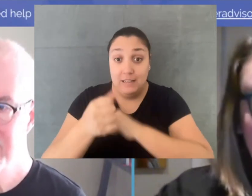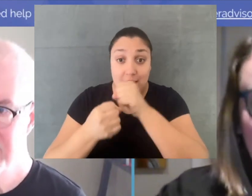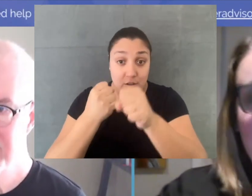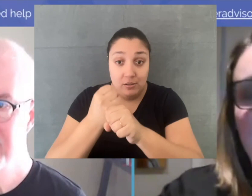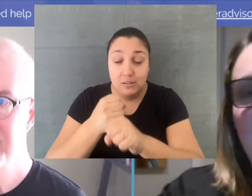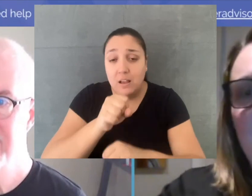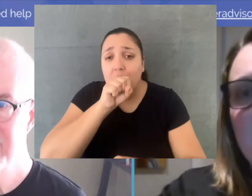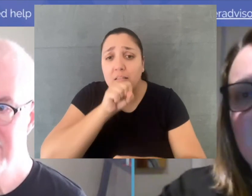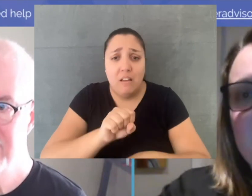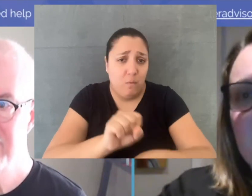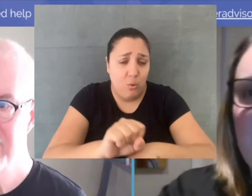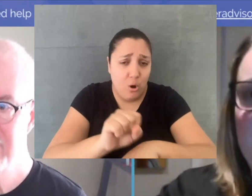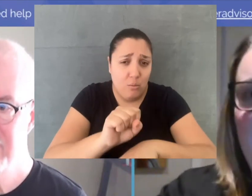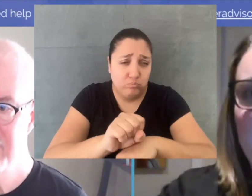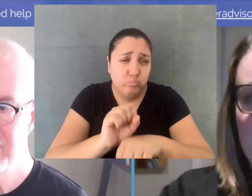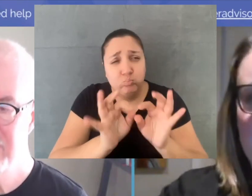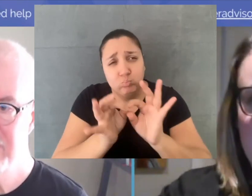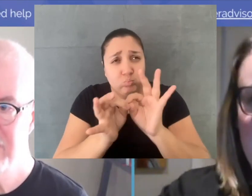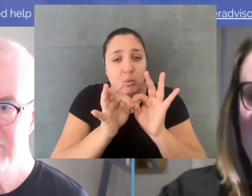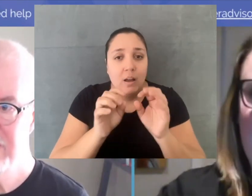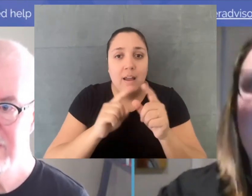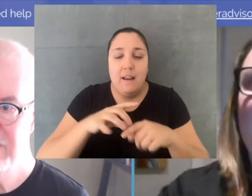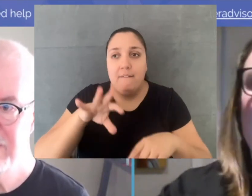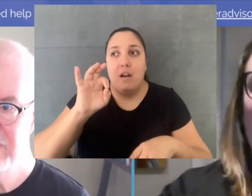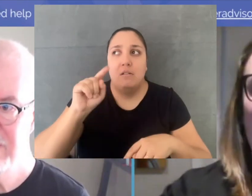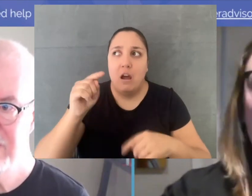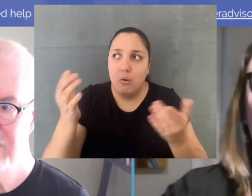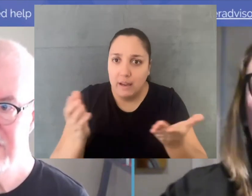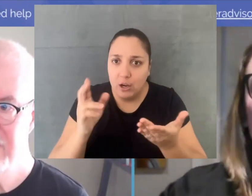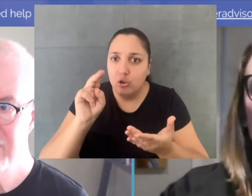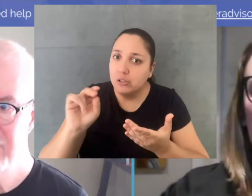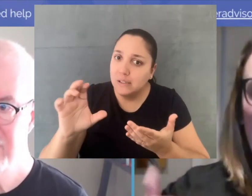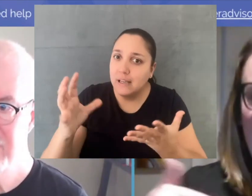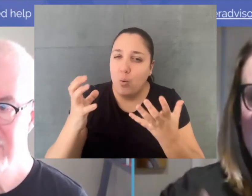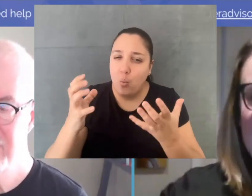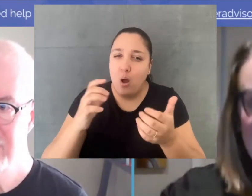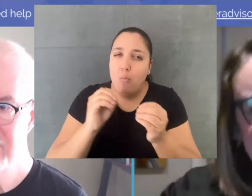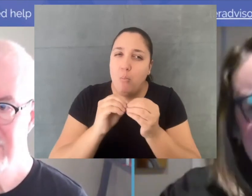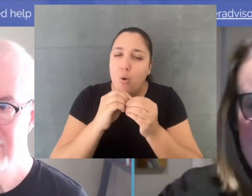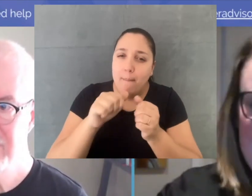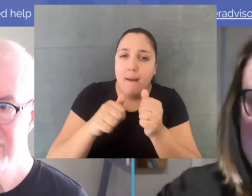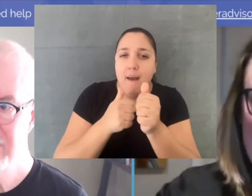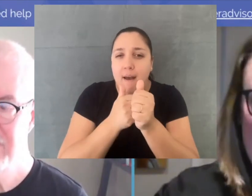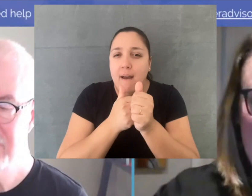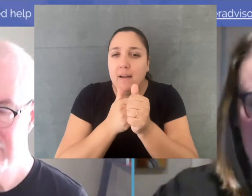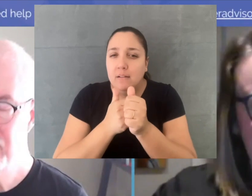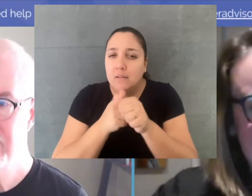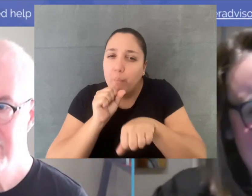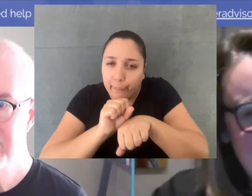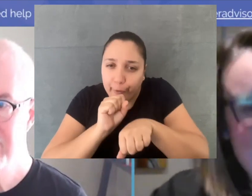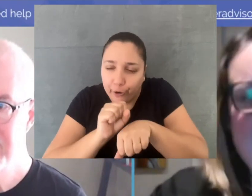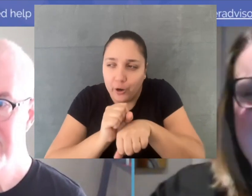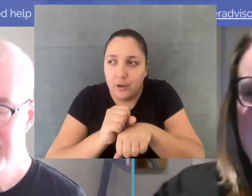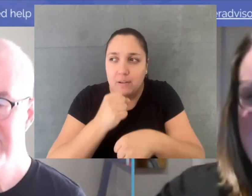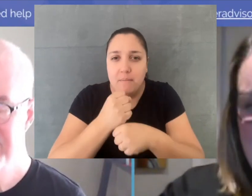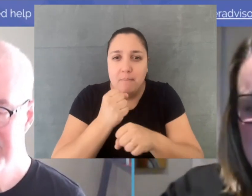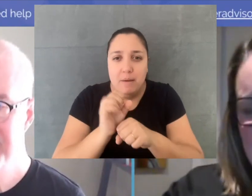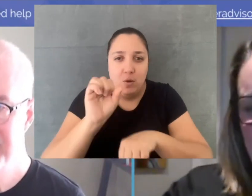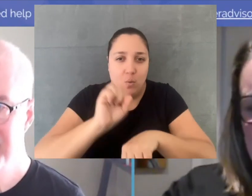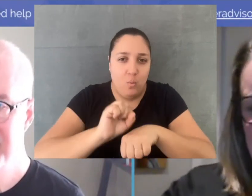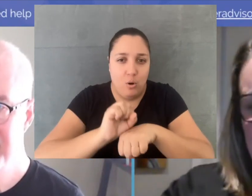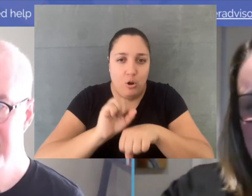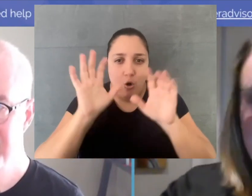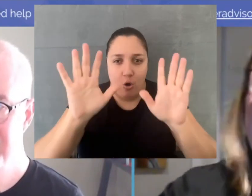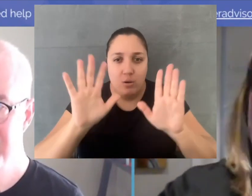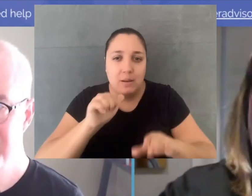the work, but soon found out here in New York that I wanted to do more behind the scenes to make the work awesome. Not just